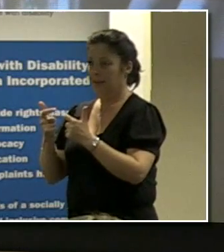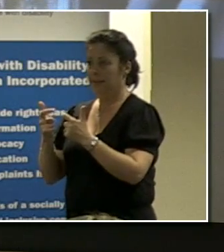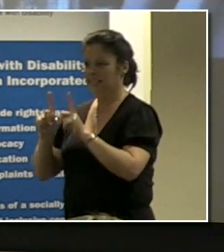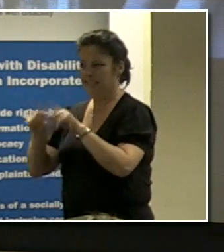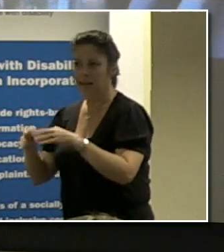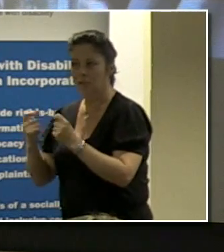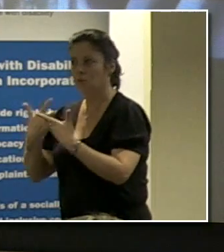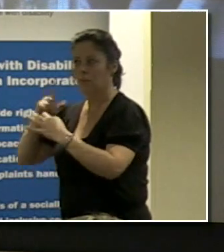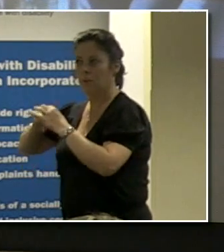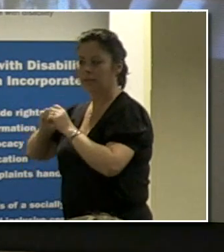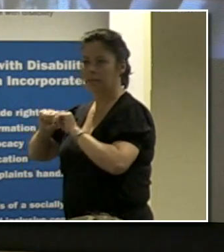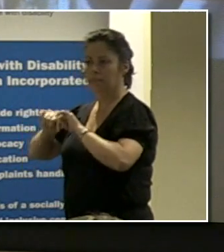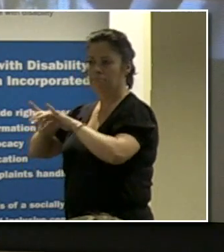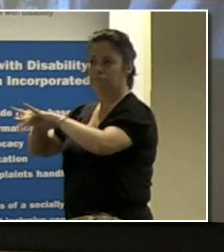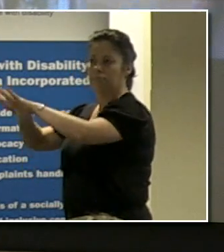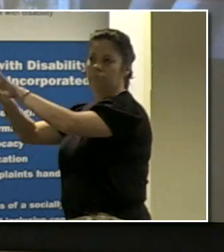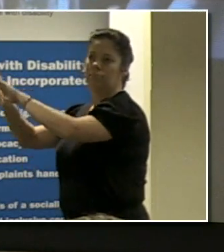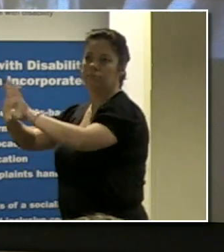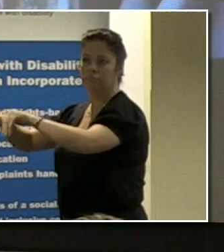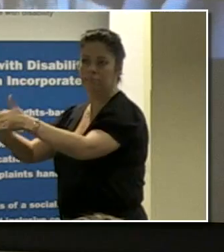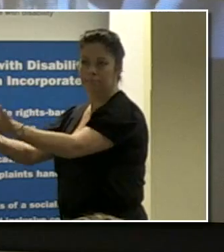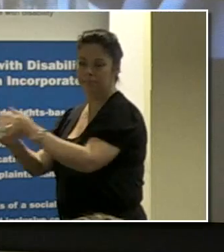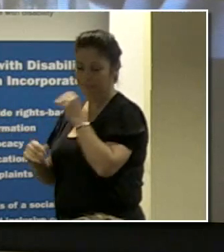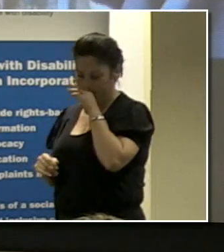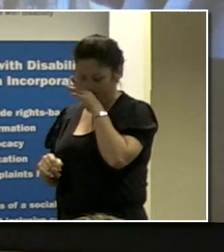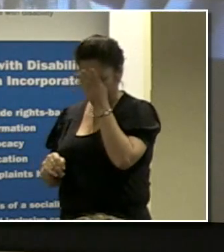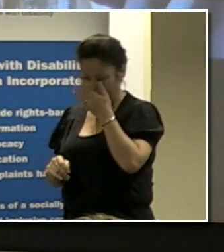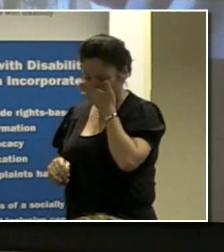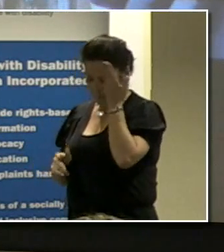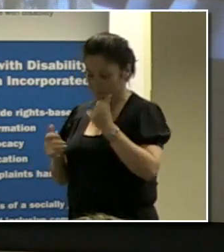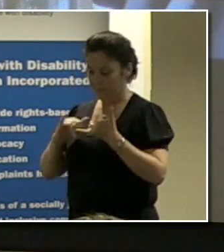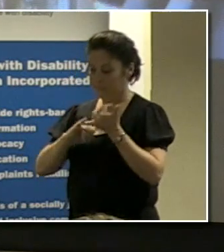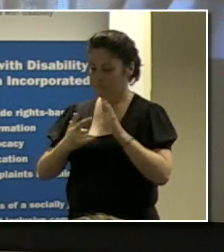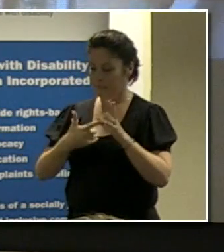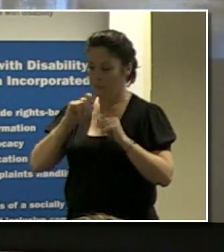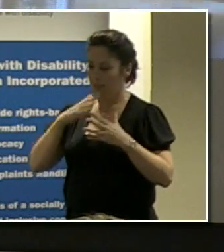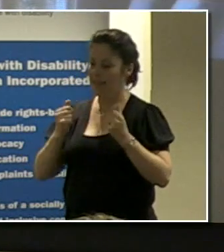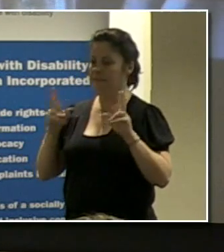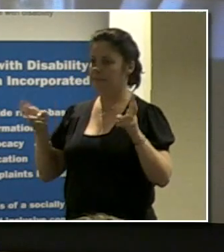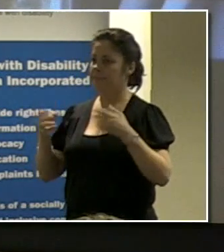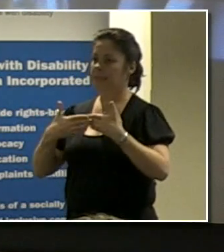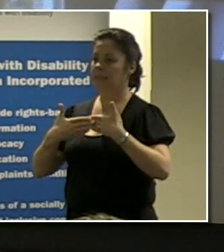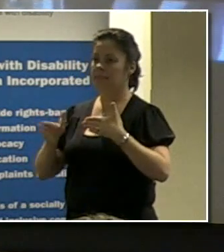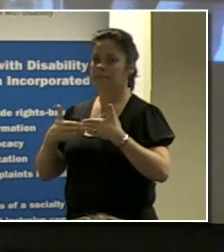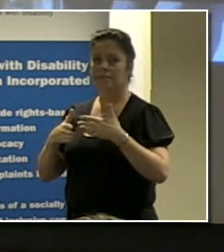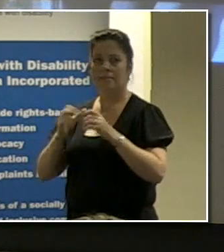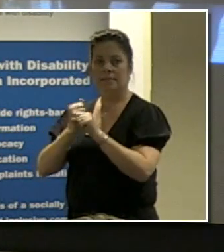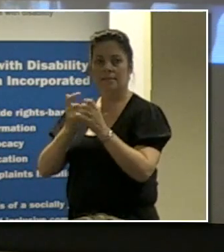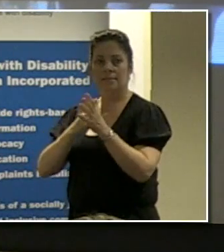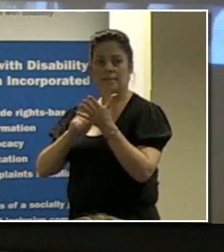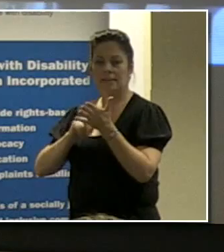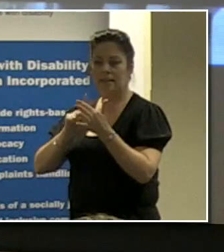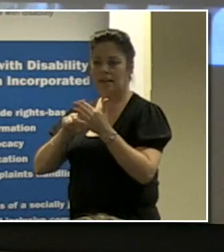rollout. We'll move it into South Australia, what we call a gateway approach, aimed at a broader early